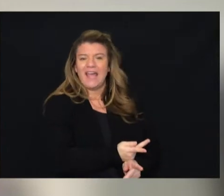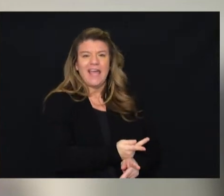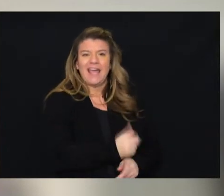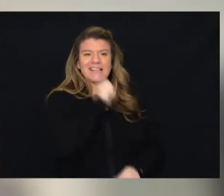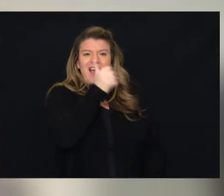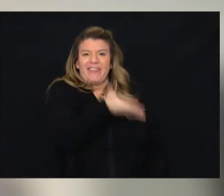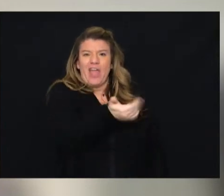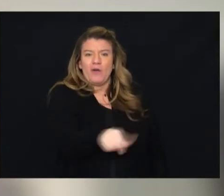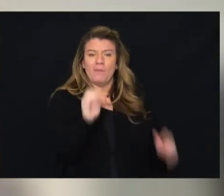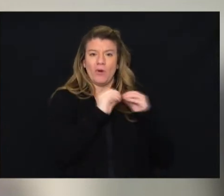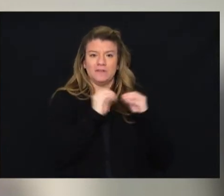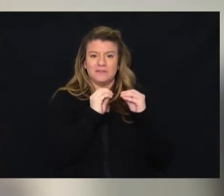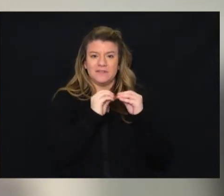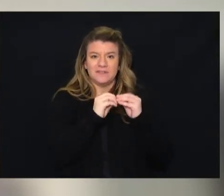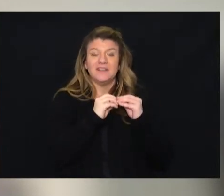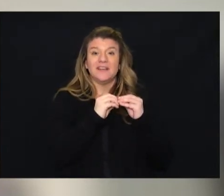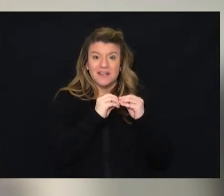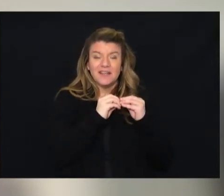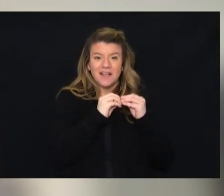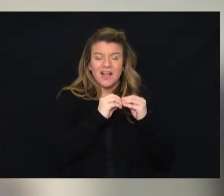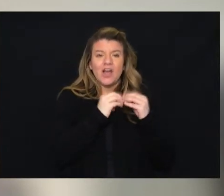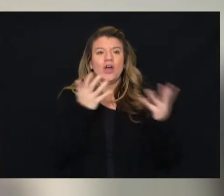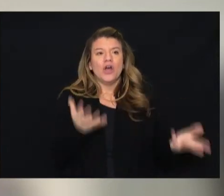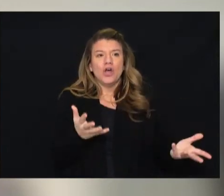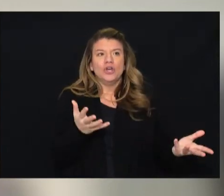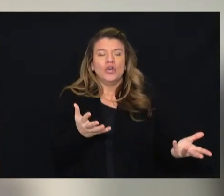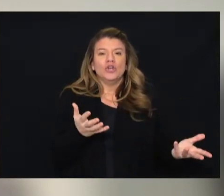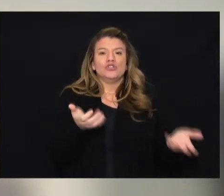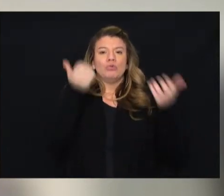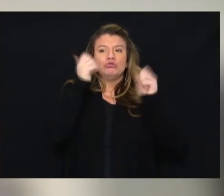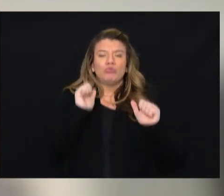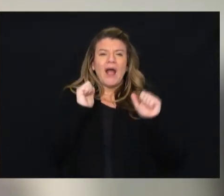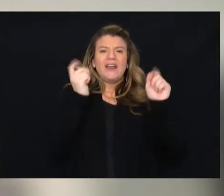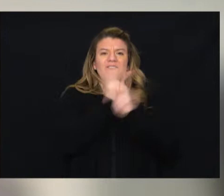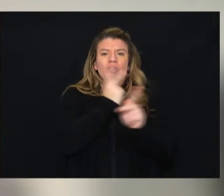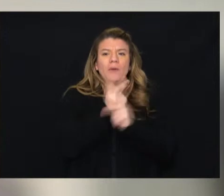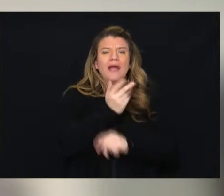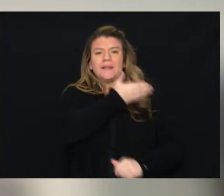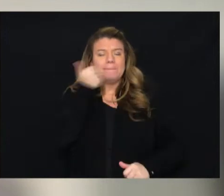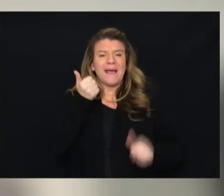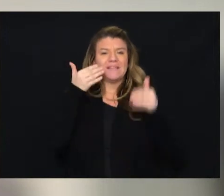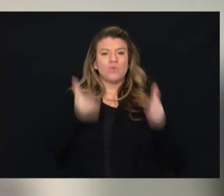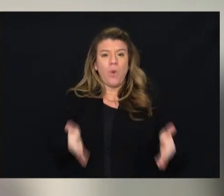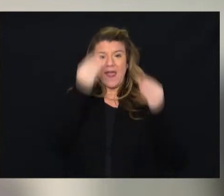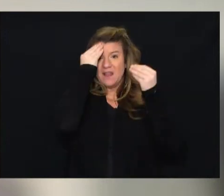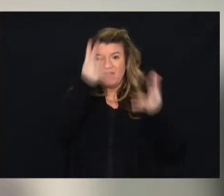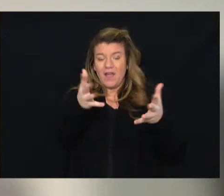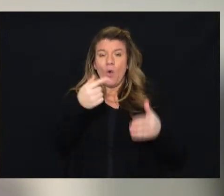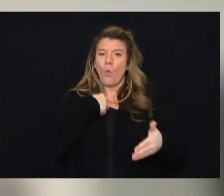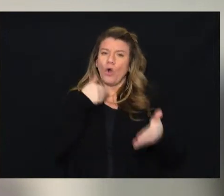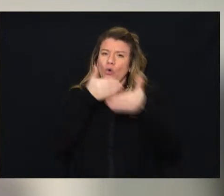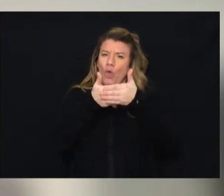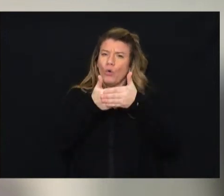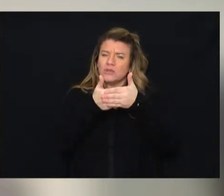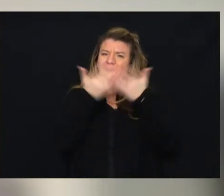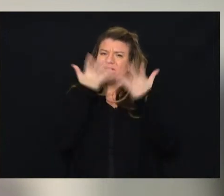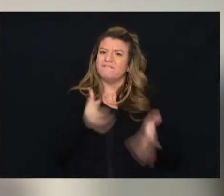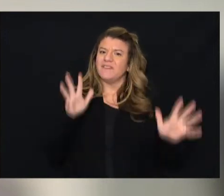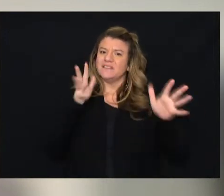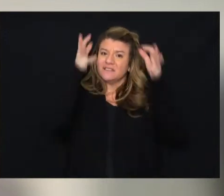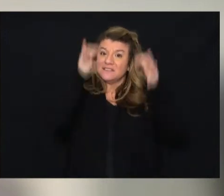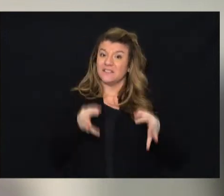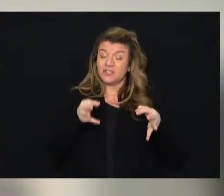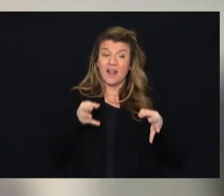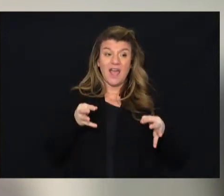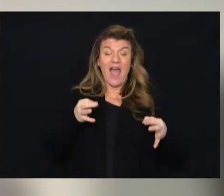all there from that standpoint. So we're looking at the best way to push this out. We're very close to making a decision. I actually thought we